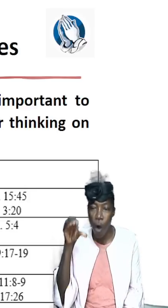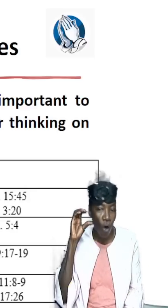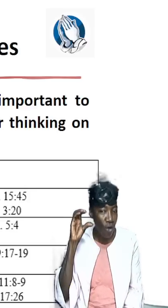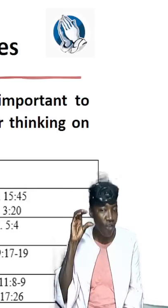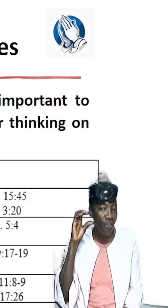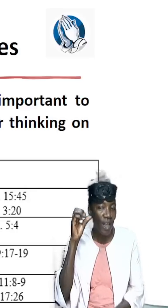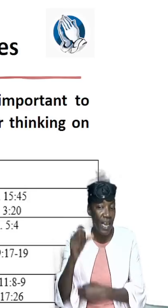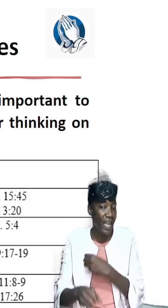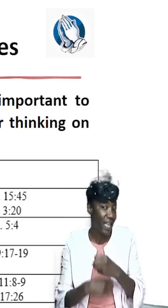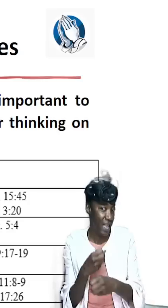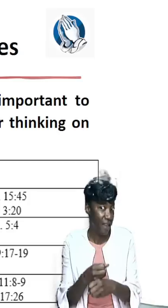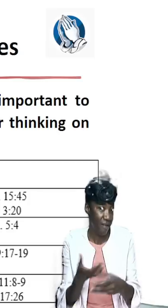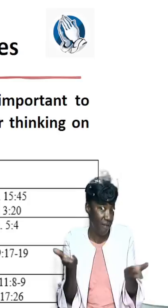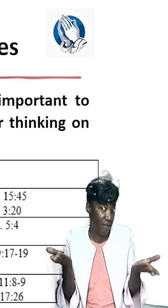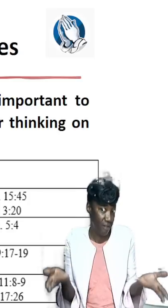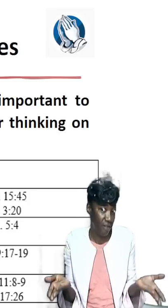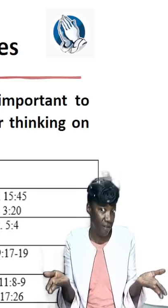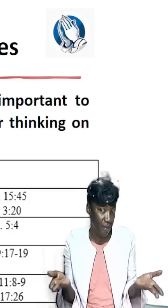years? Remember now,